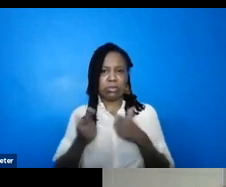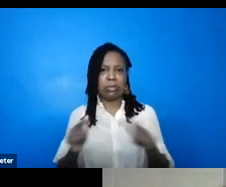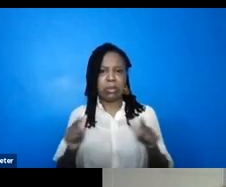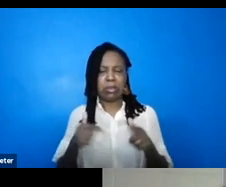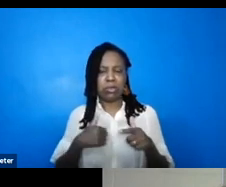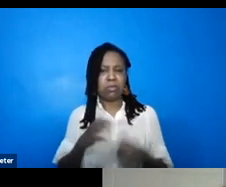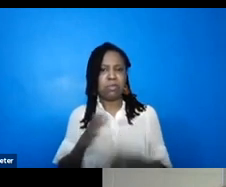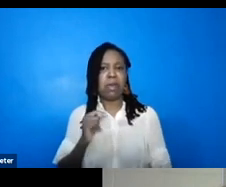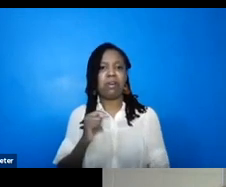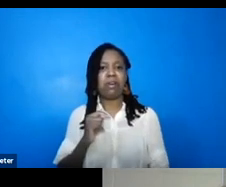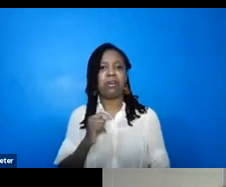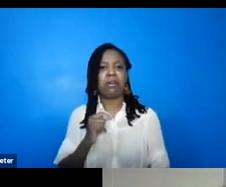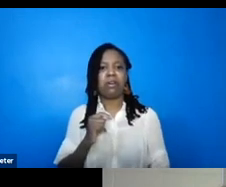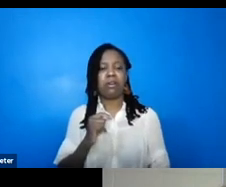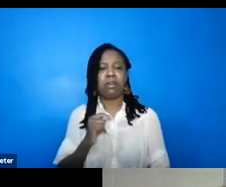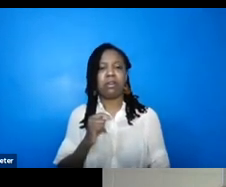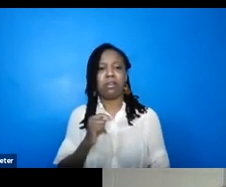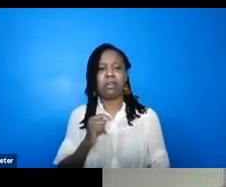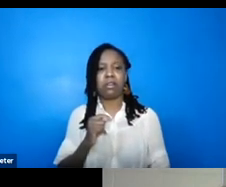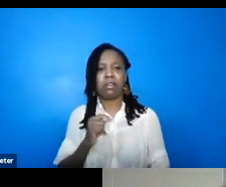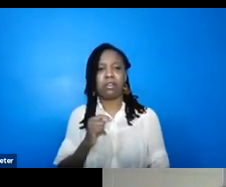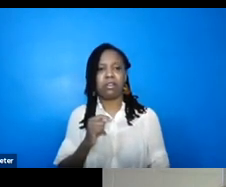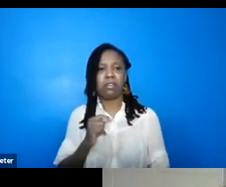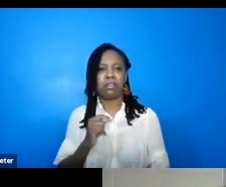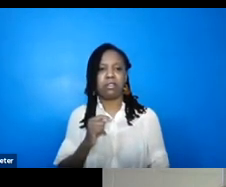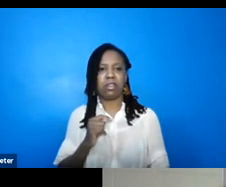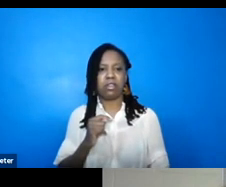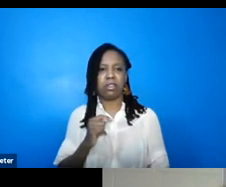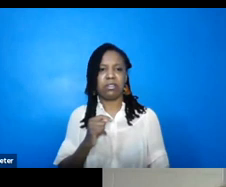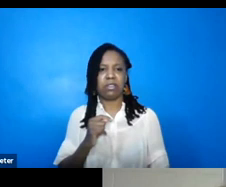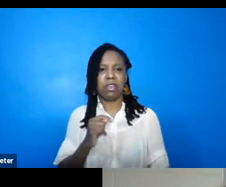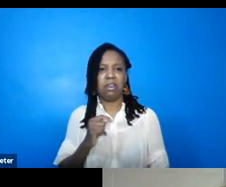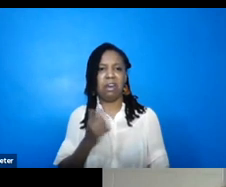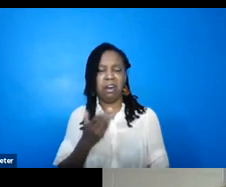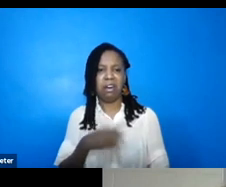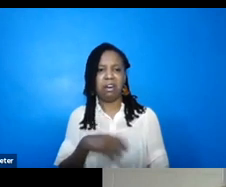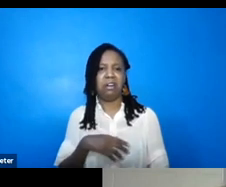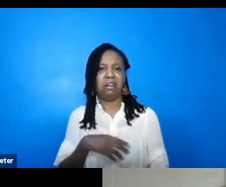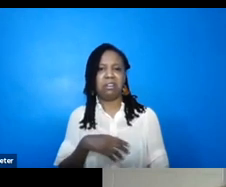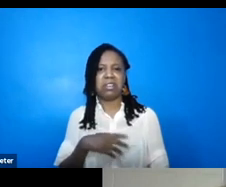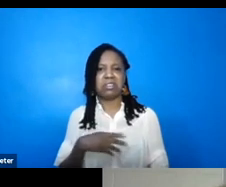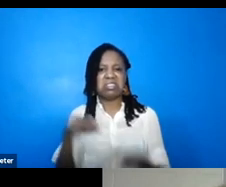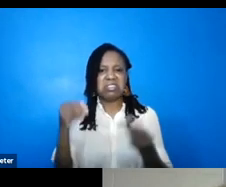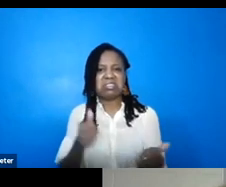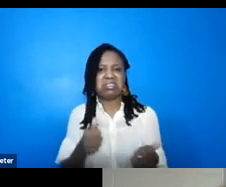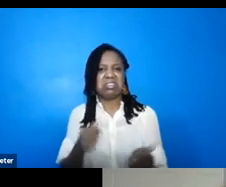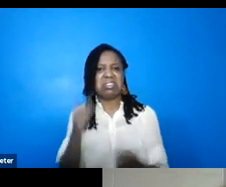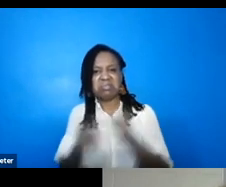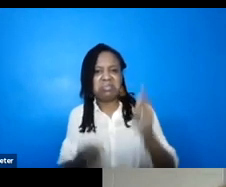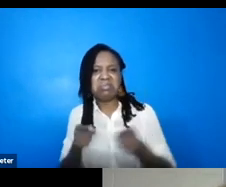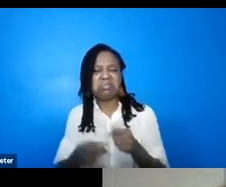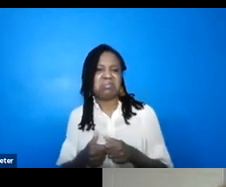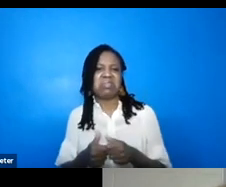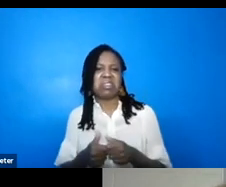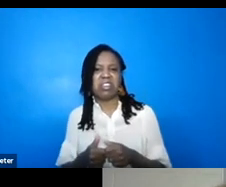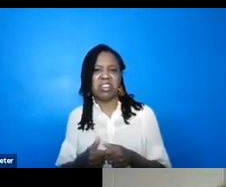like the binary is embedded in how the man box functions. And so if you can start to show the harms of